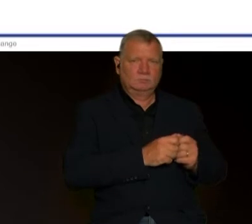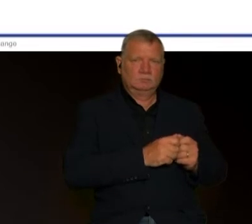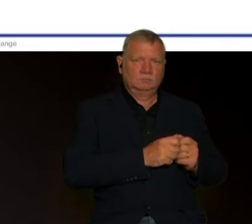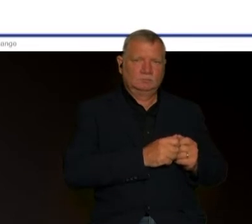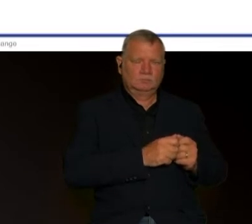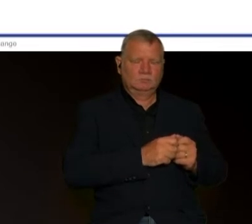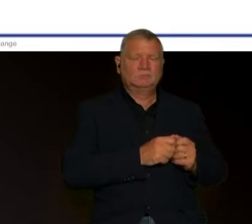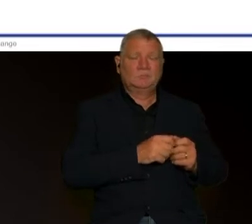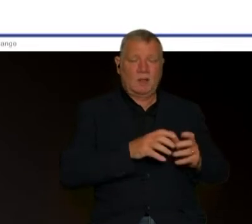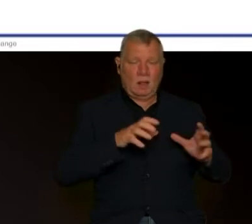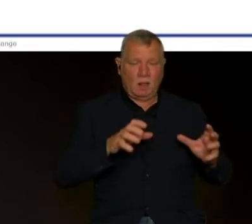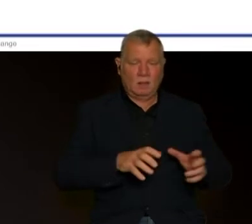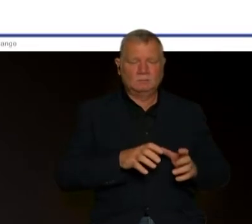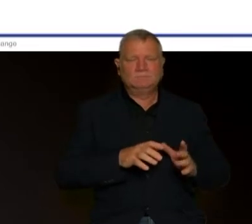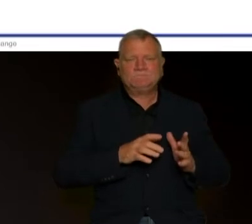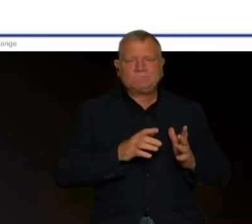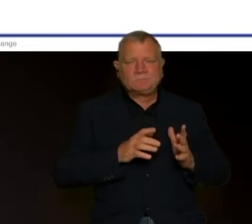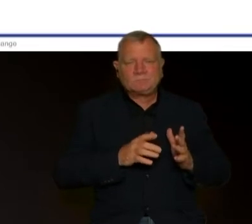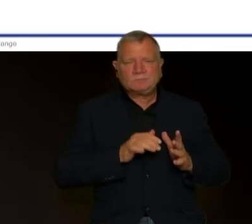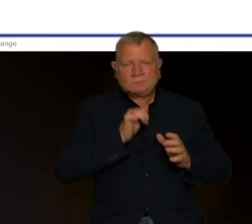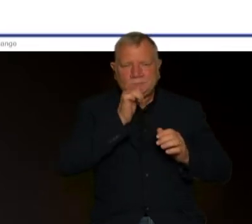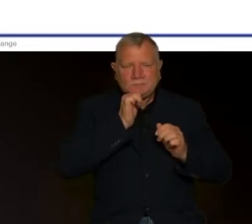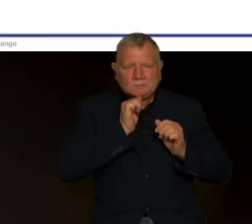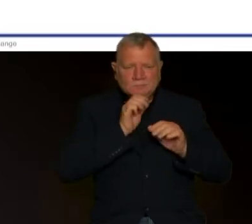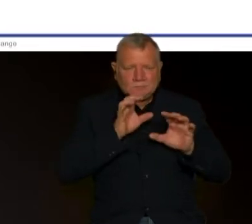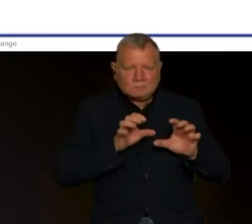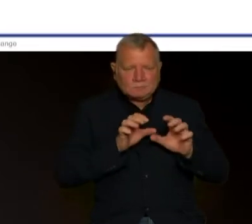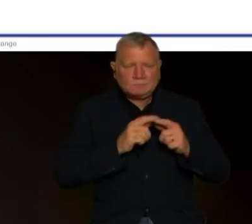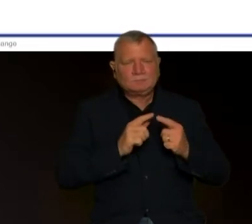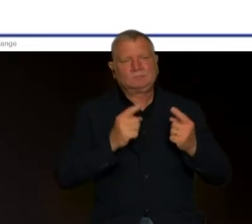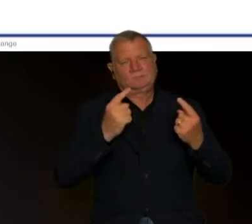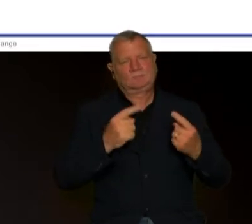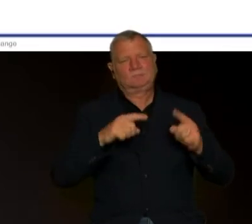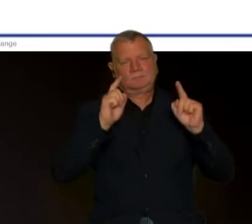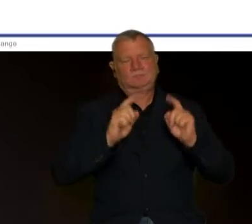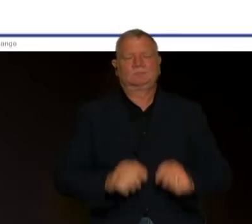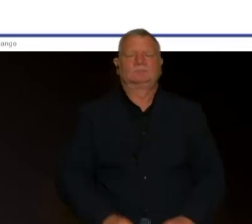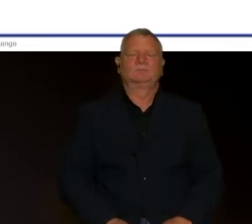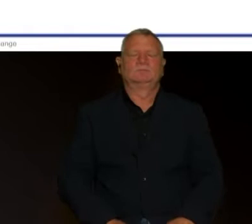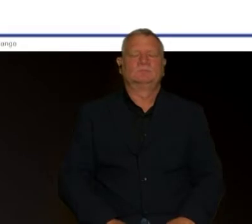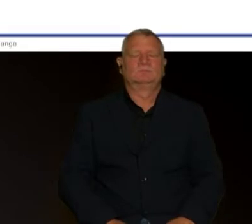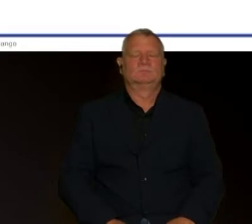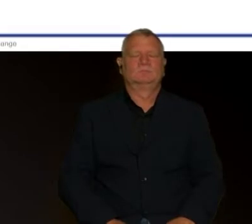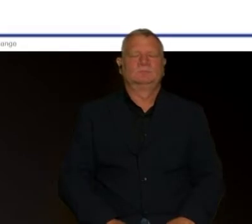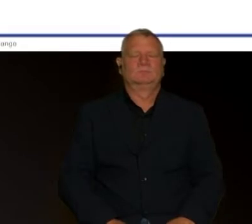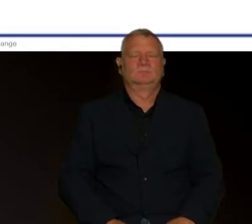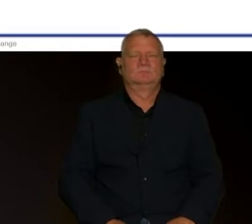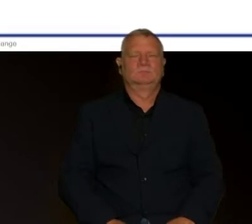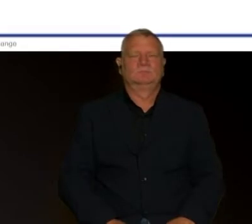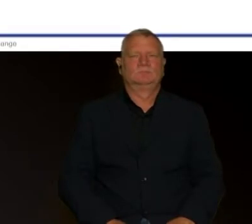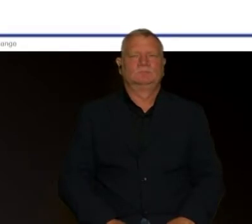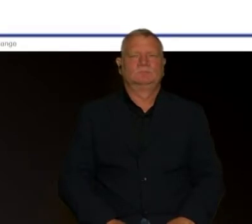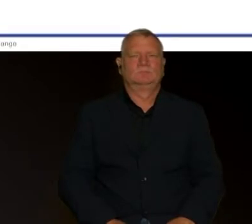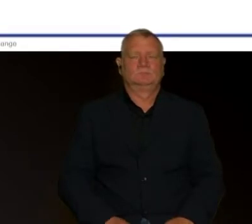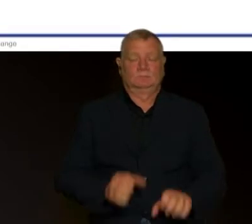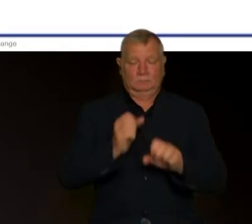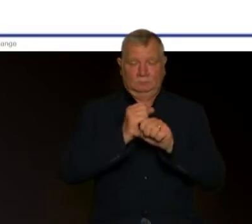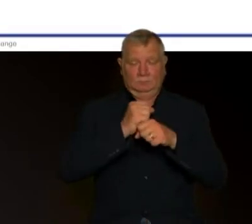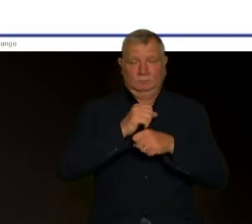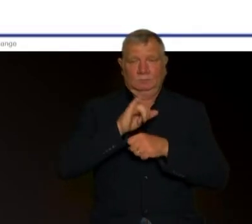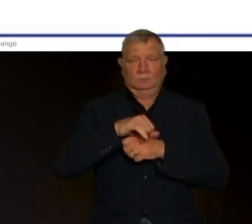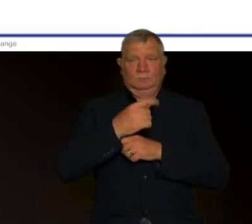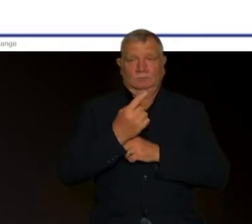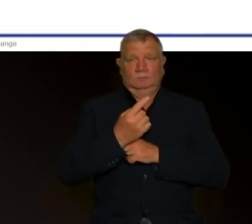scales. So this was a very tedious job, but we've already achieved this. So